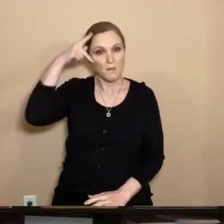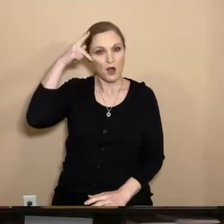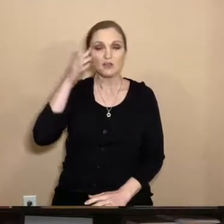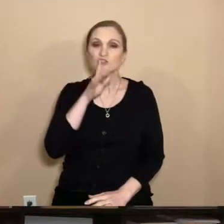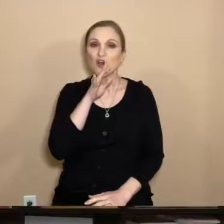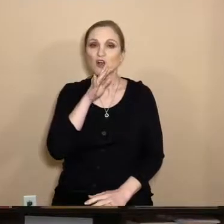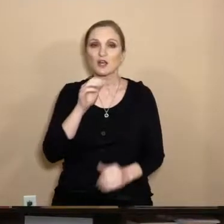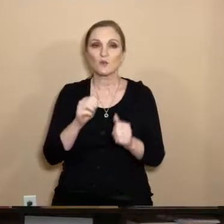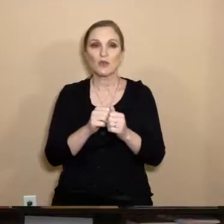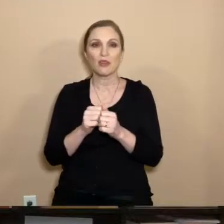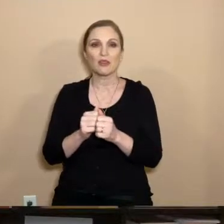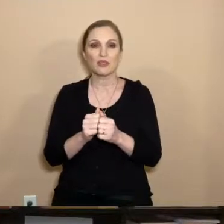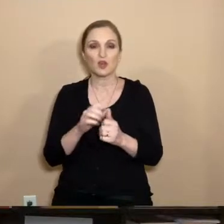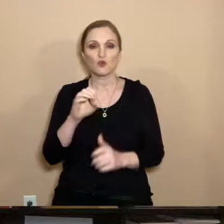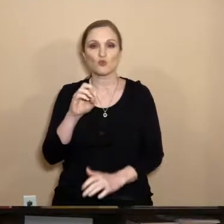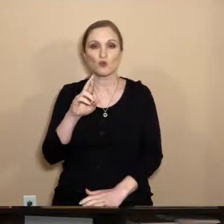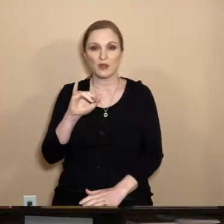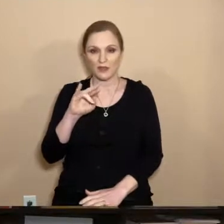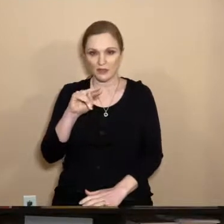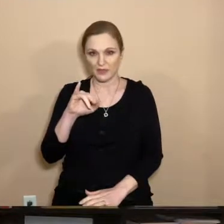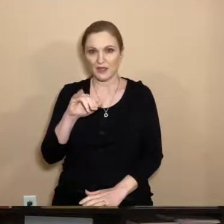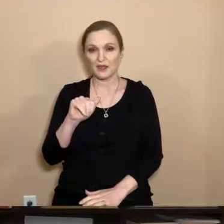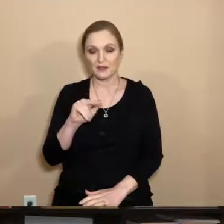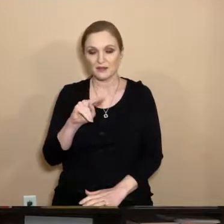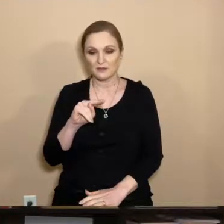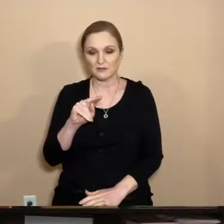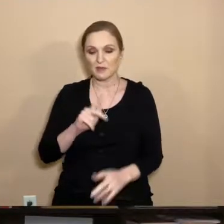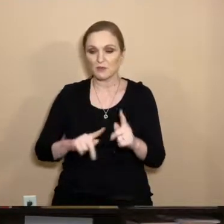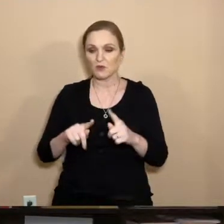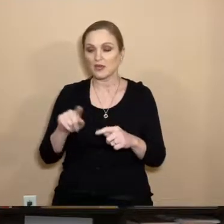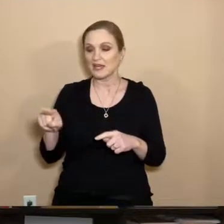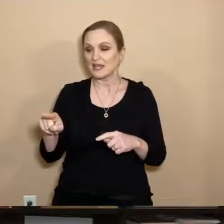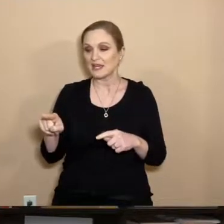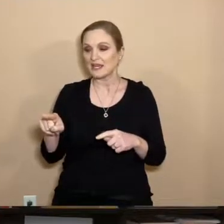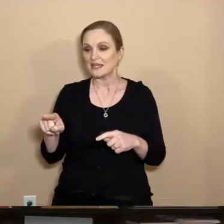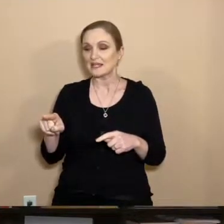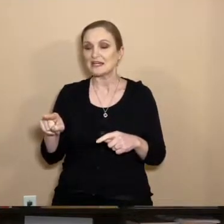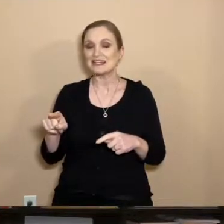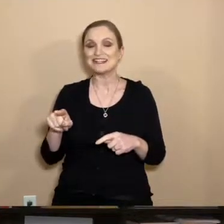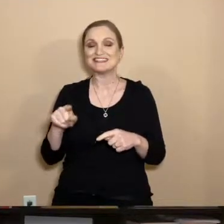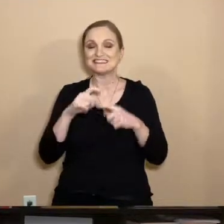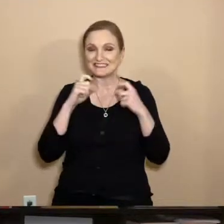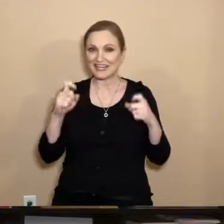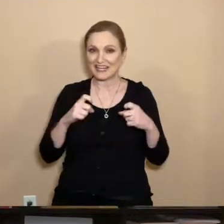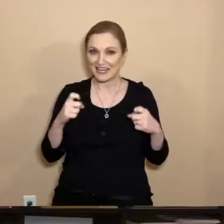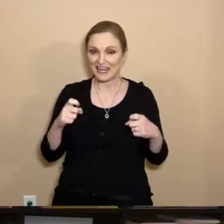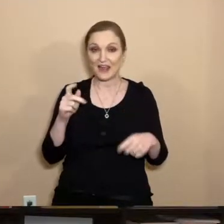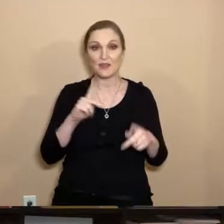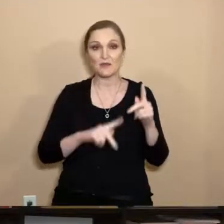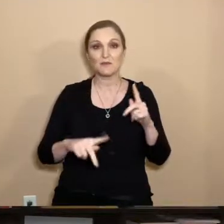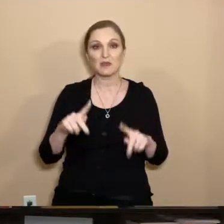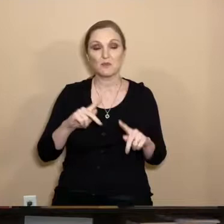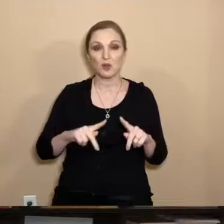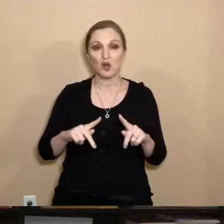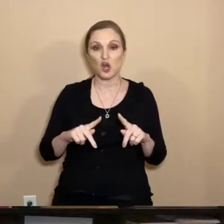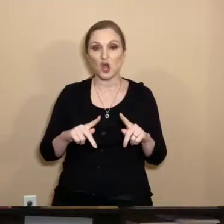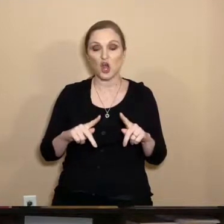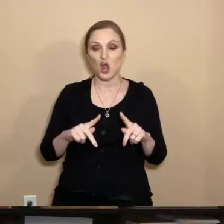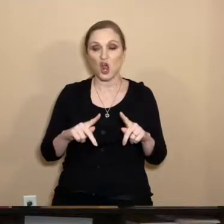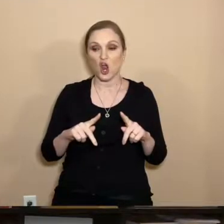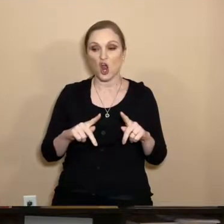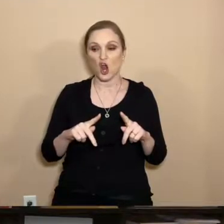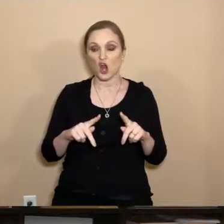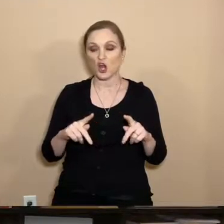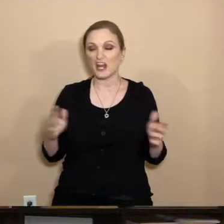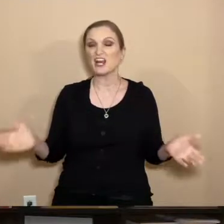to the Corinthians about how they've got someone in their midst that's committing a sin, and that the people are, in essence, they're outwardly